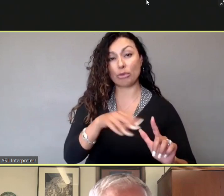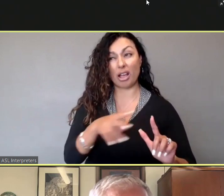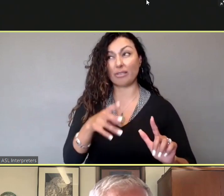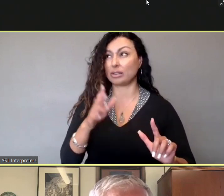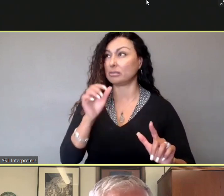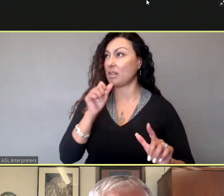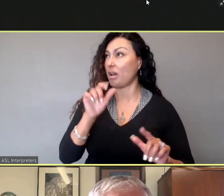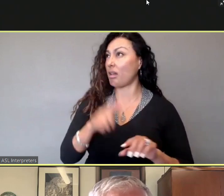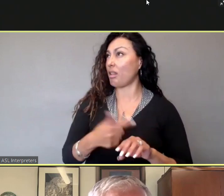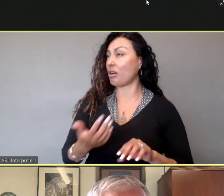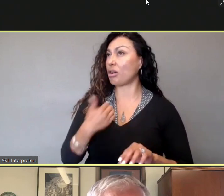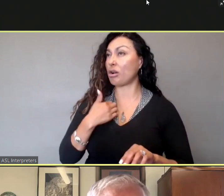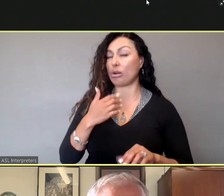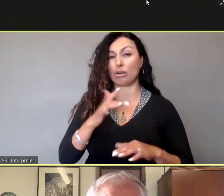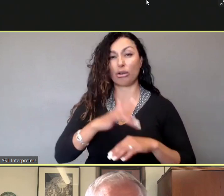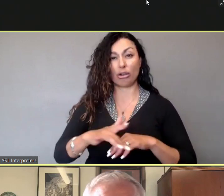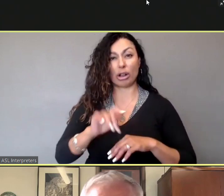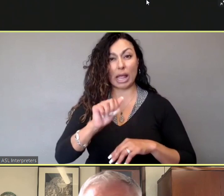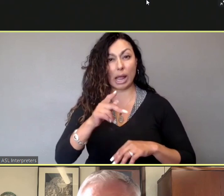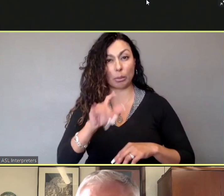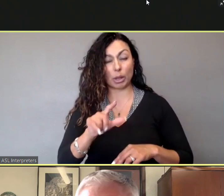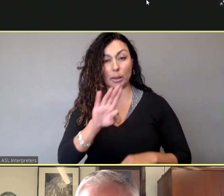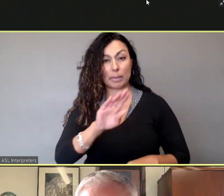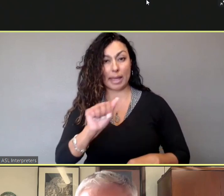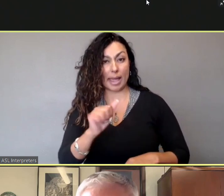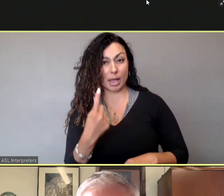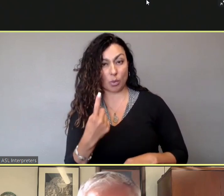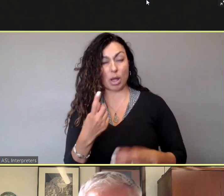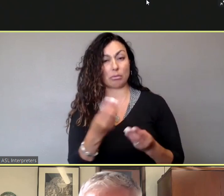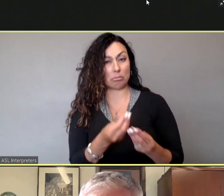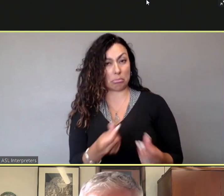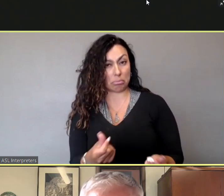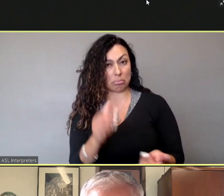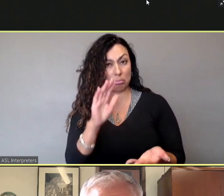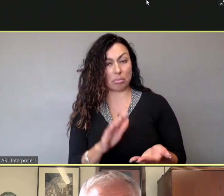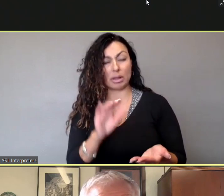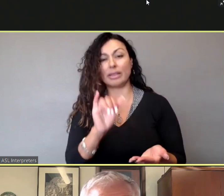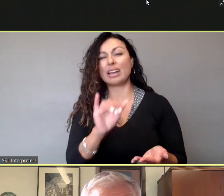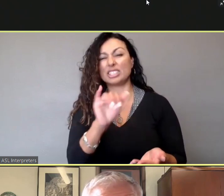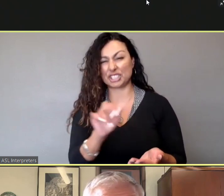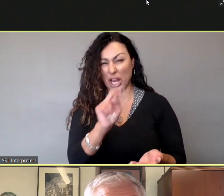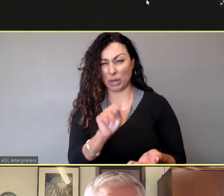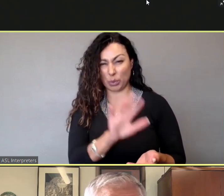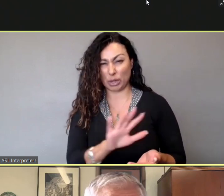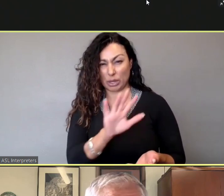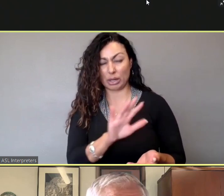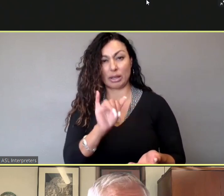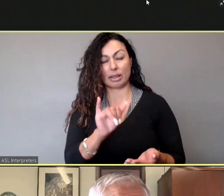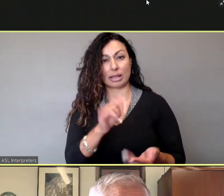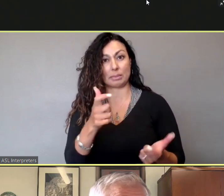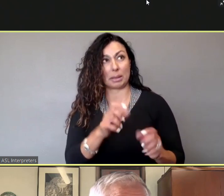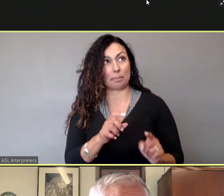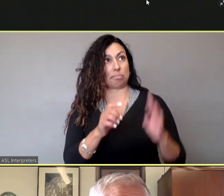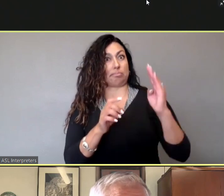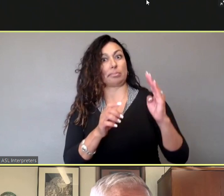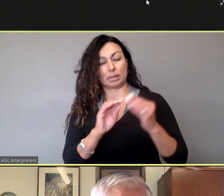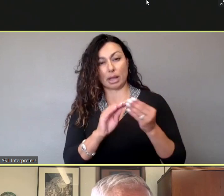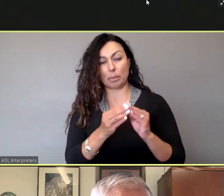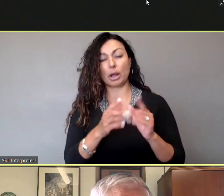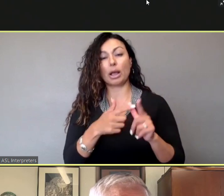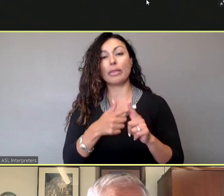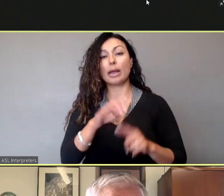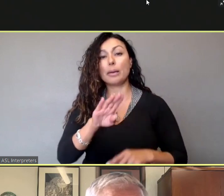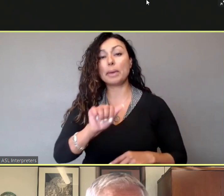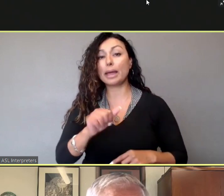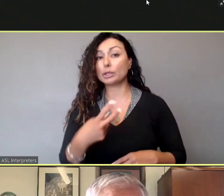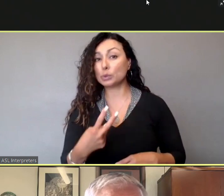in early April. BA1 was fading out. That was the January, a giant spike, and BA2